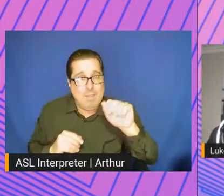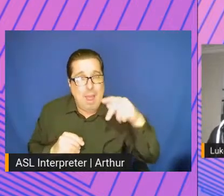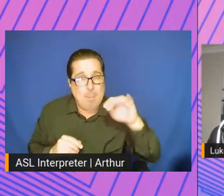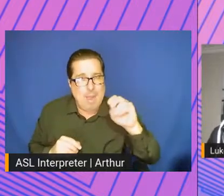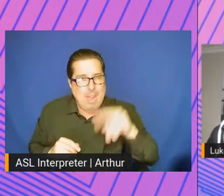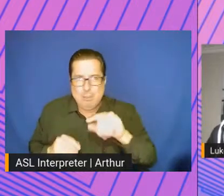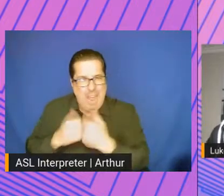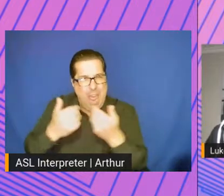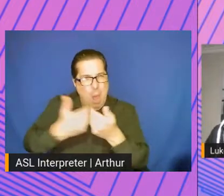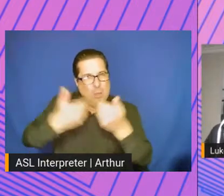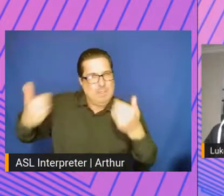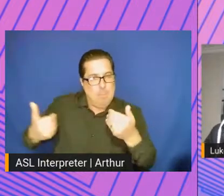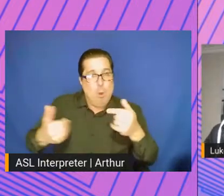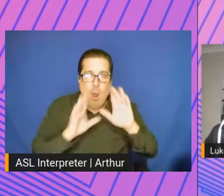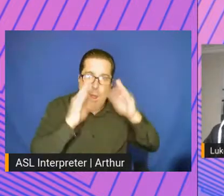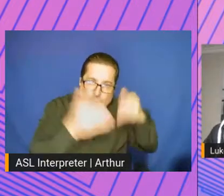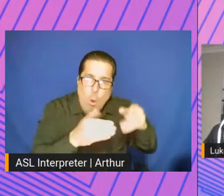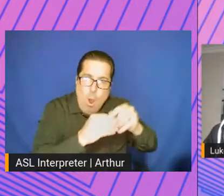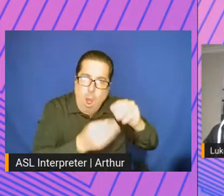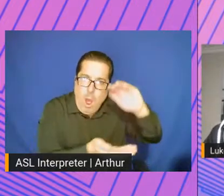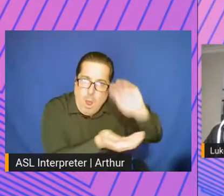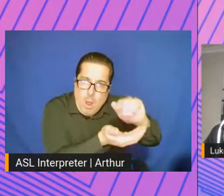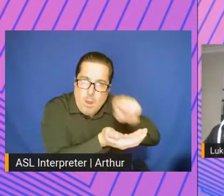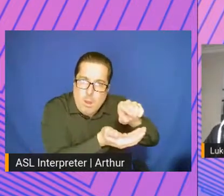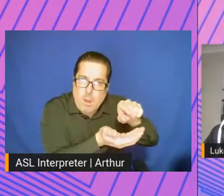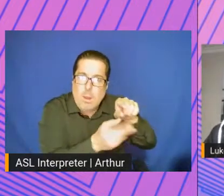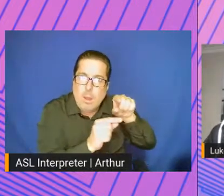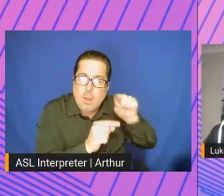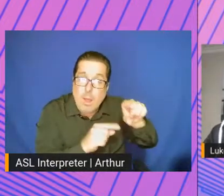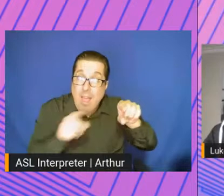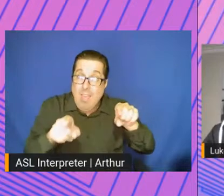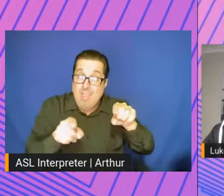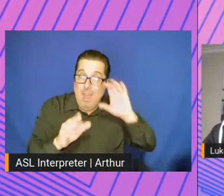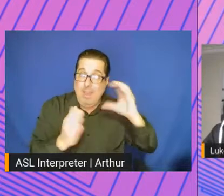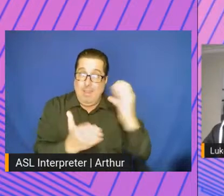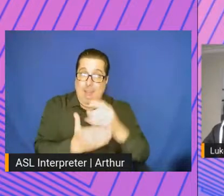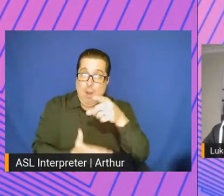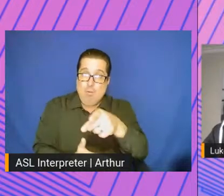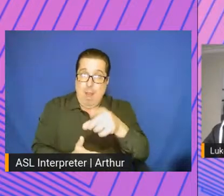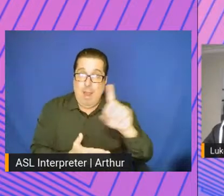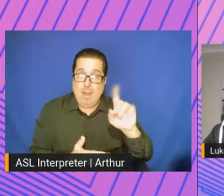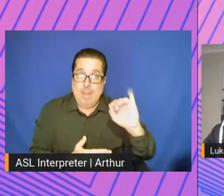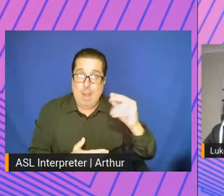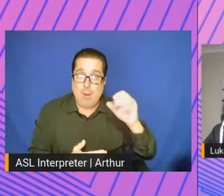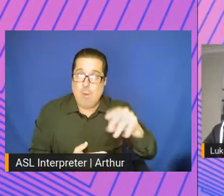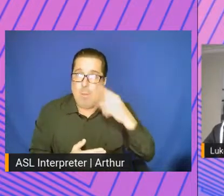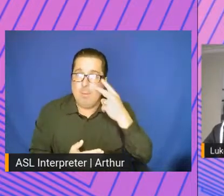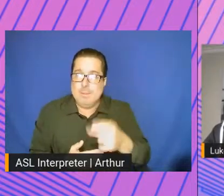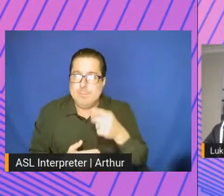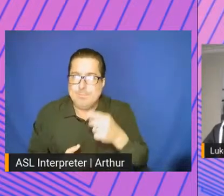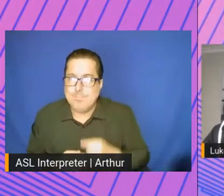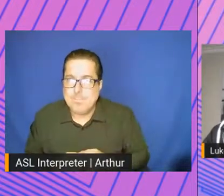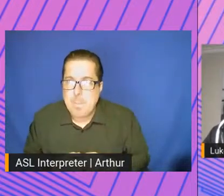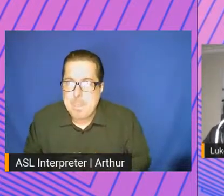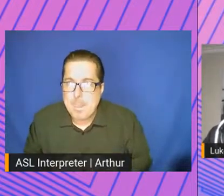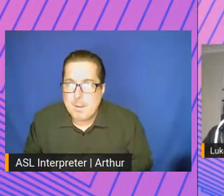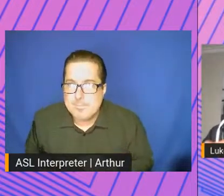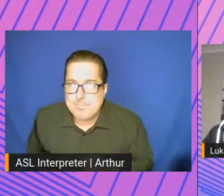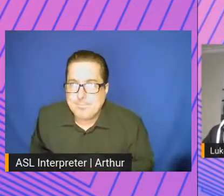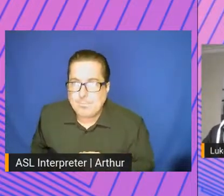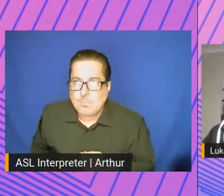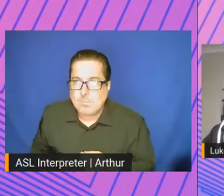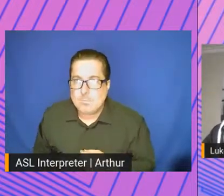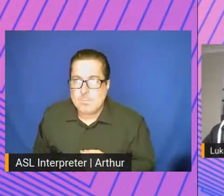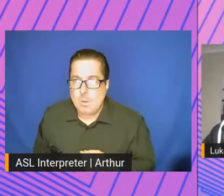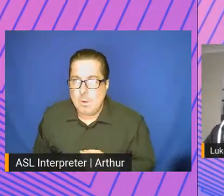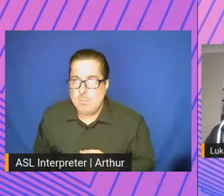that? And so in this diagram over here, you'll see that I've rendered the Rancher Desktop icon there for the cluster. But in addition to